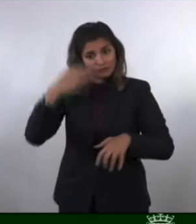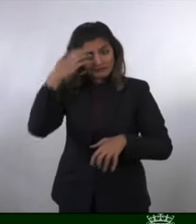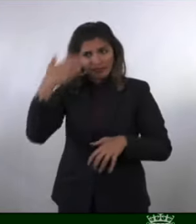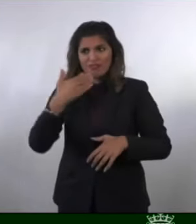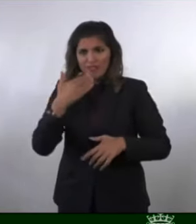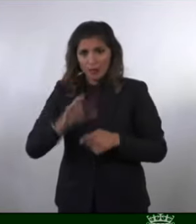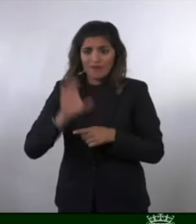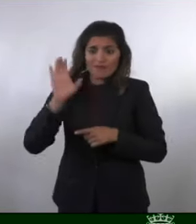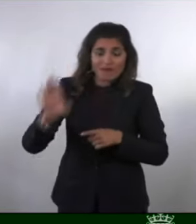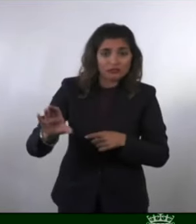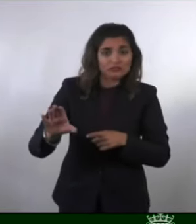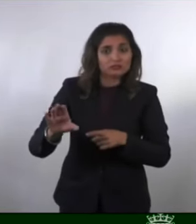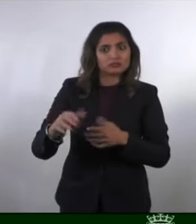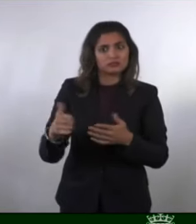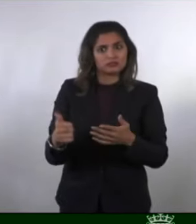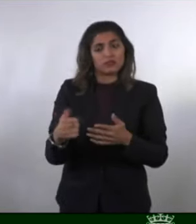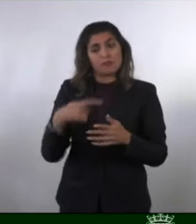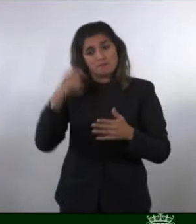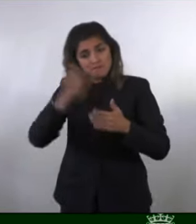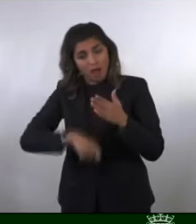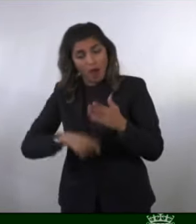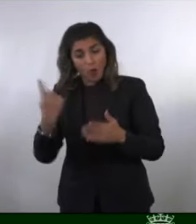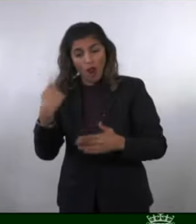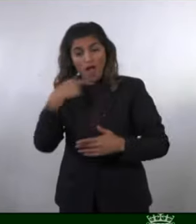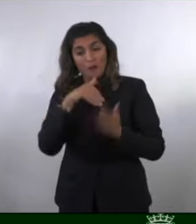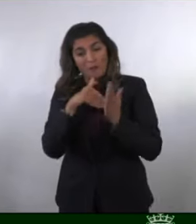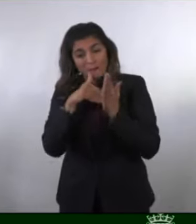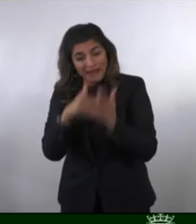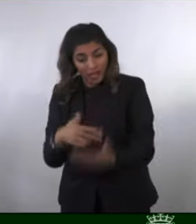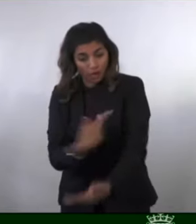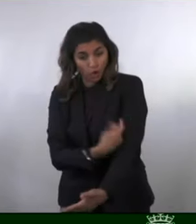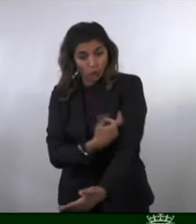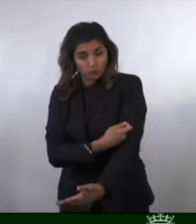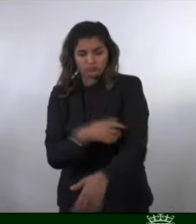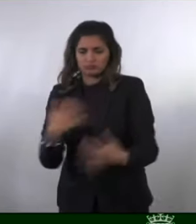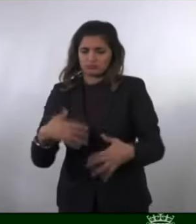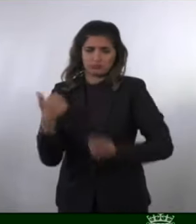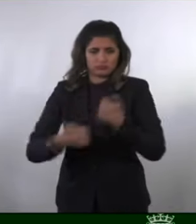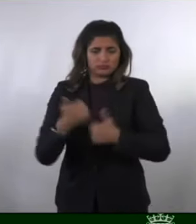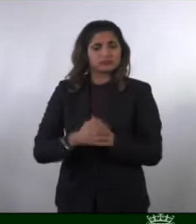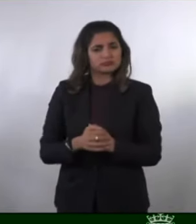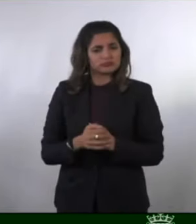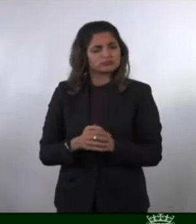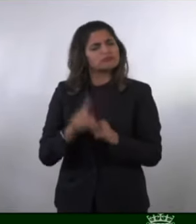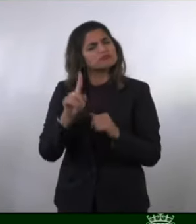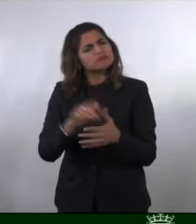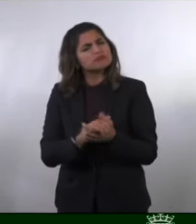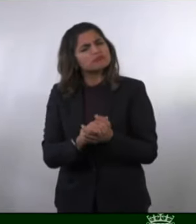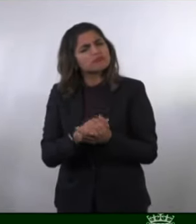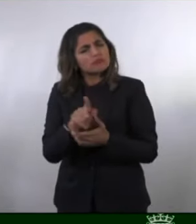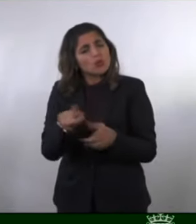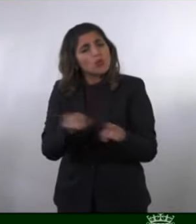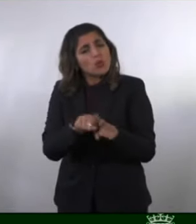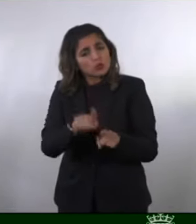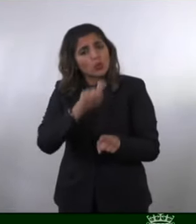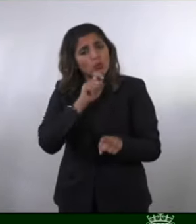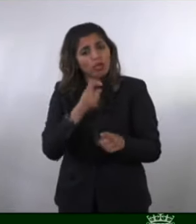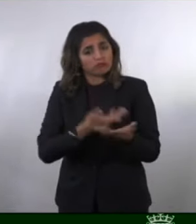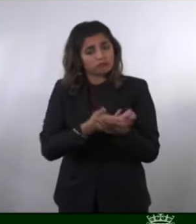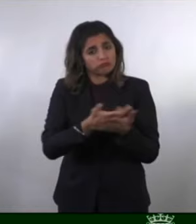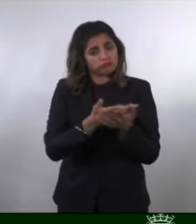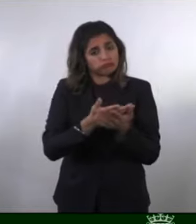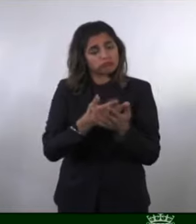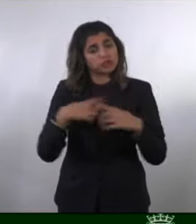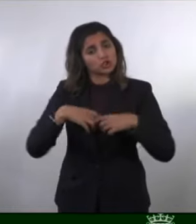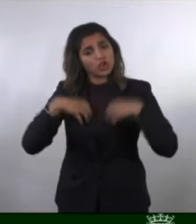anticipation to buy 100 million doses of the vaccine. In that spirit, will he speak to the Chancellor over the next couple